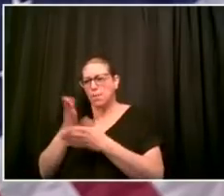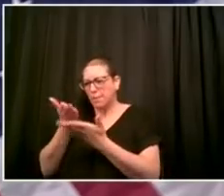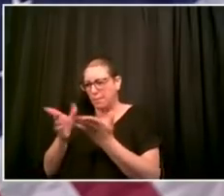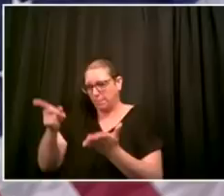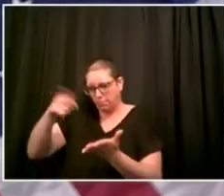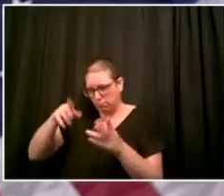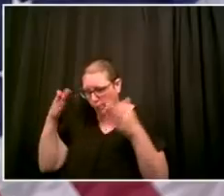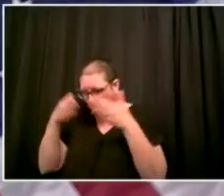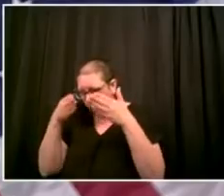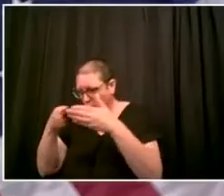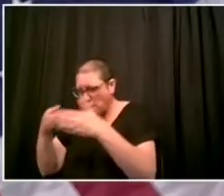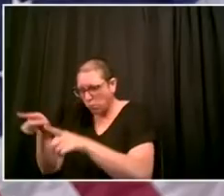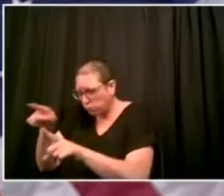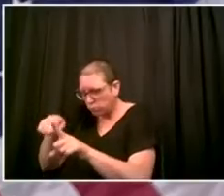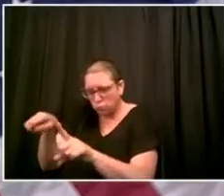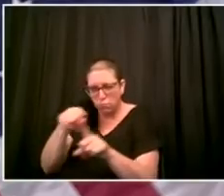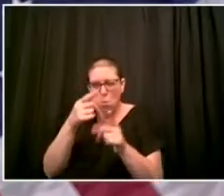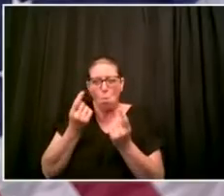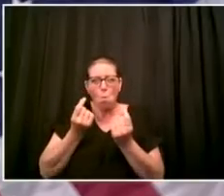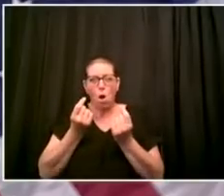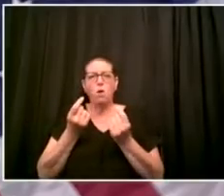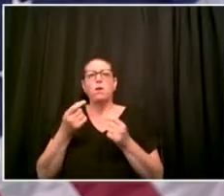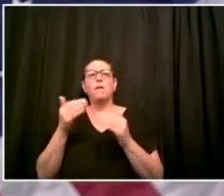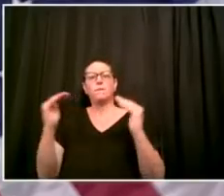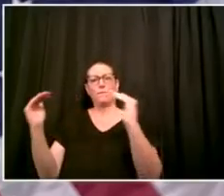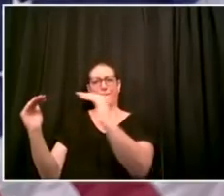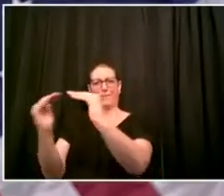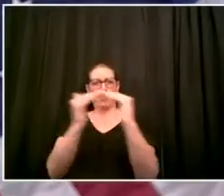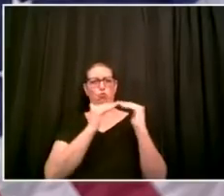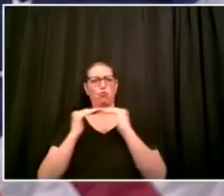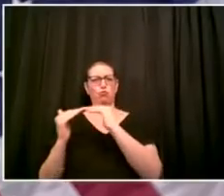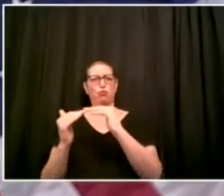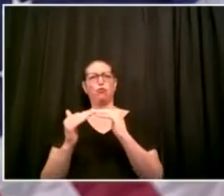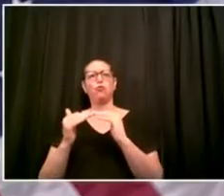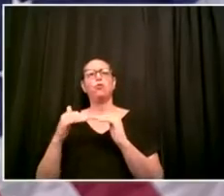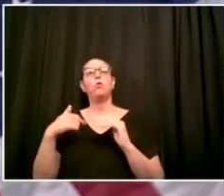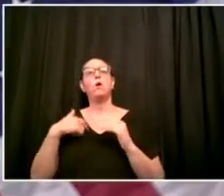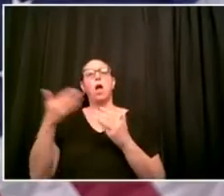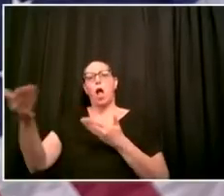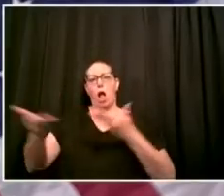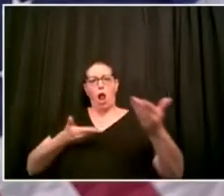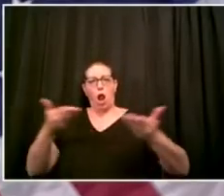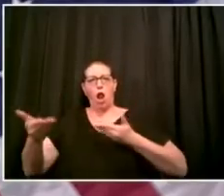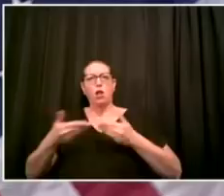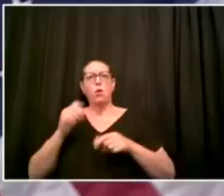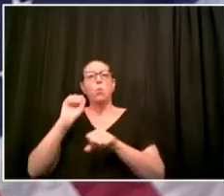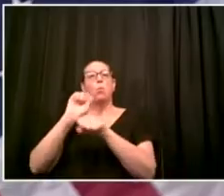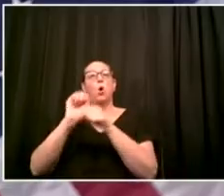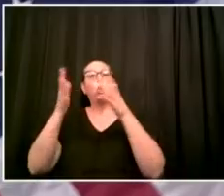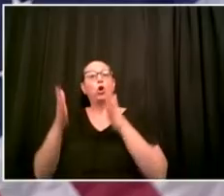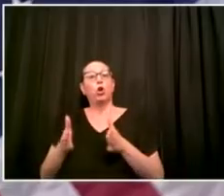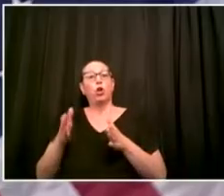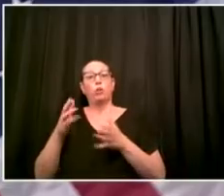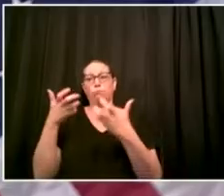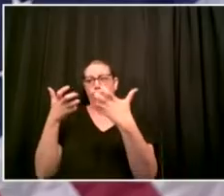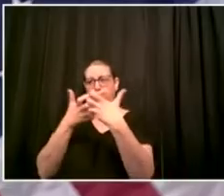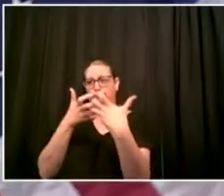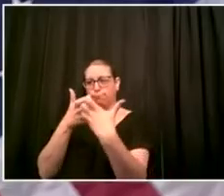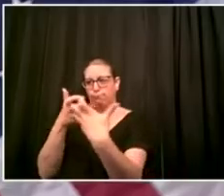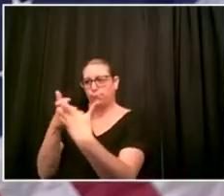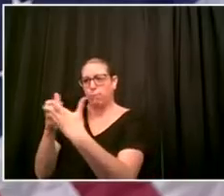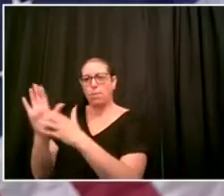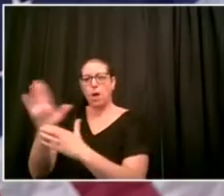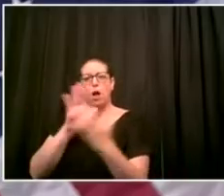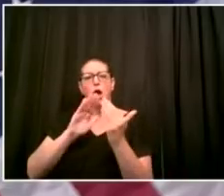like the people they serve and are able to best serve people. And then if there's community concerns about what's working, what's not working, that there's an